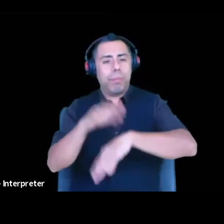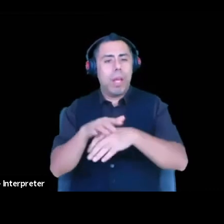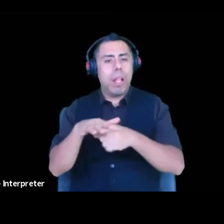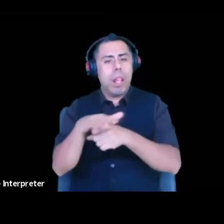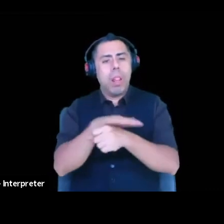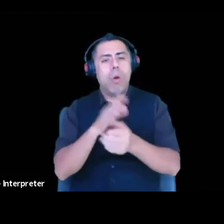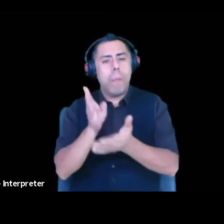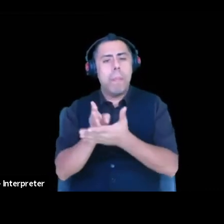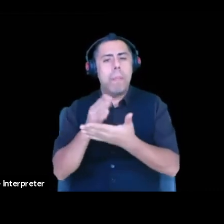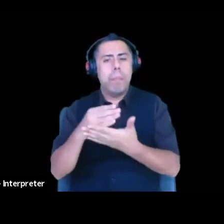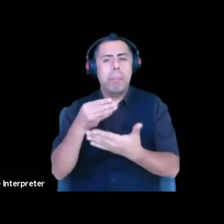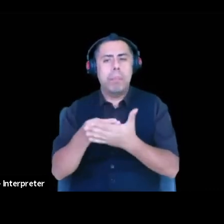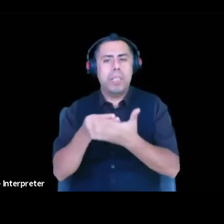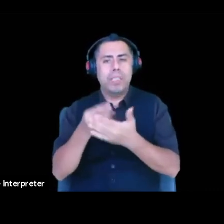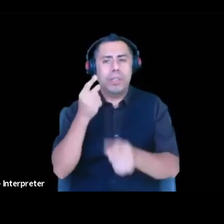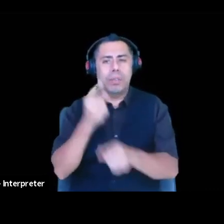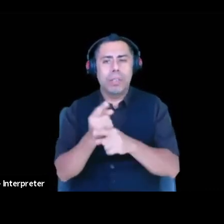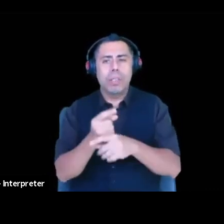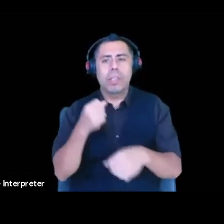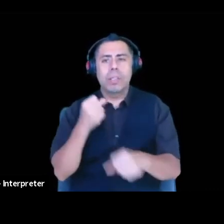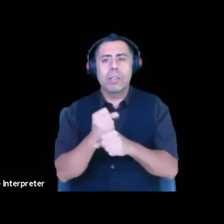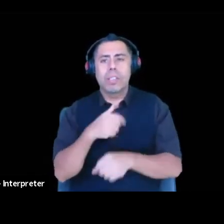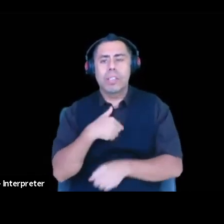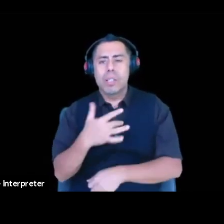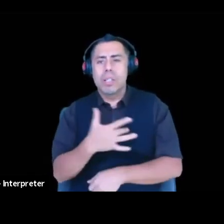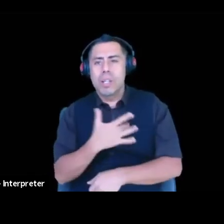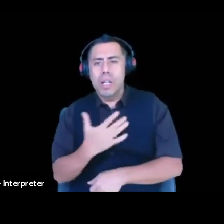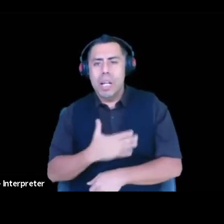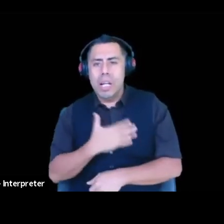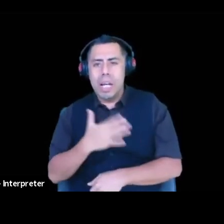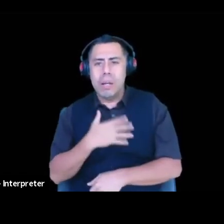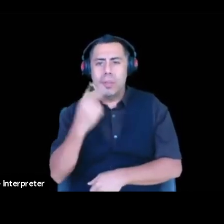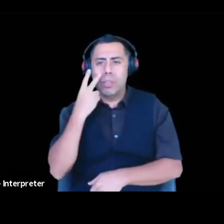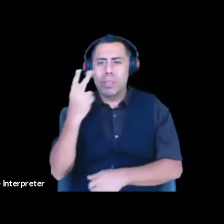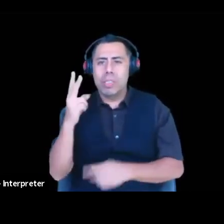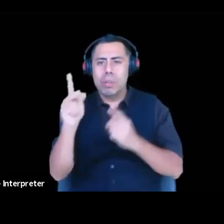just makes my heart happy to see people show up, especially here in Phoenix.